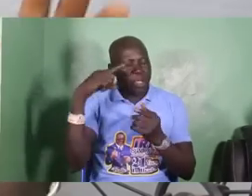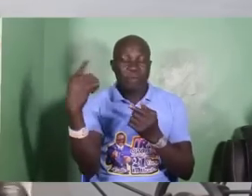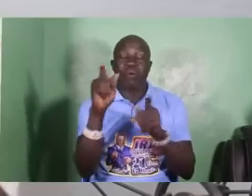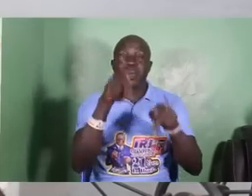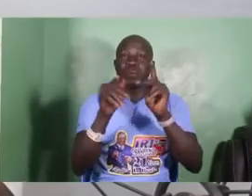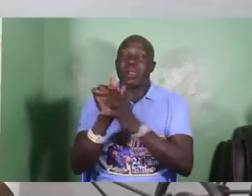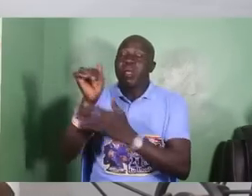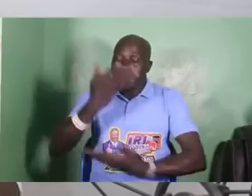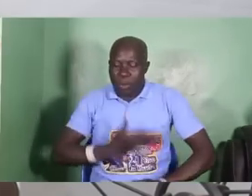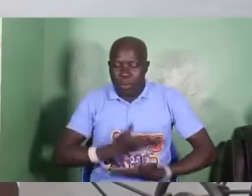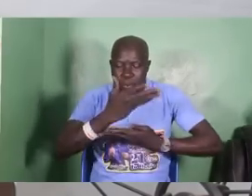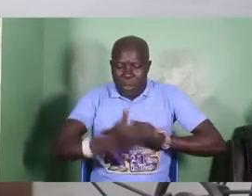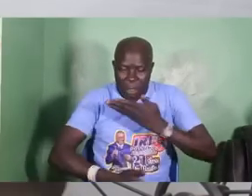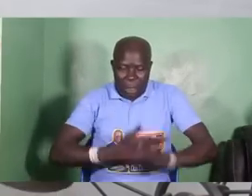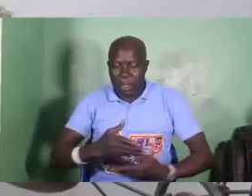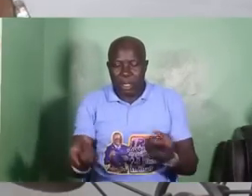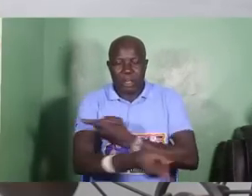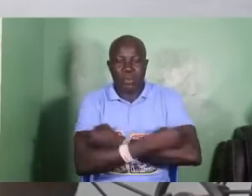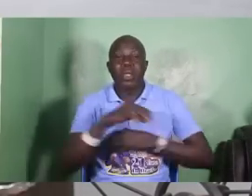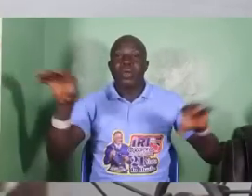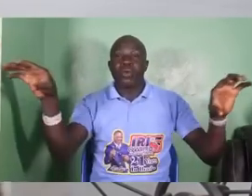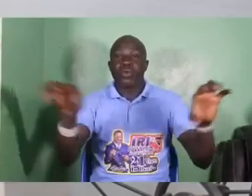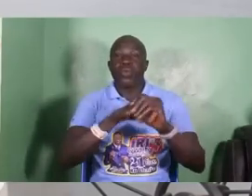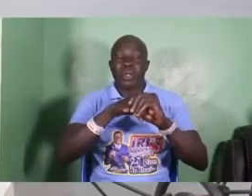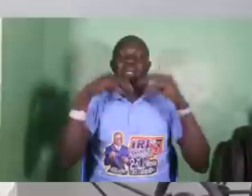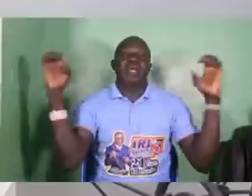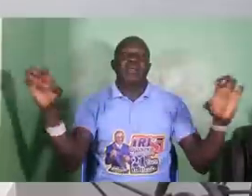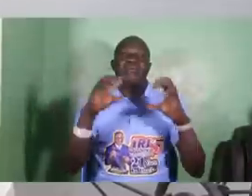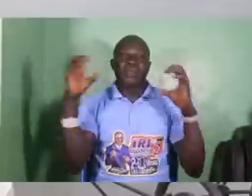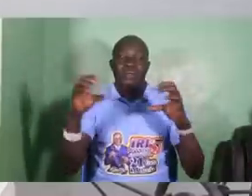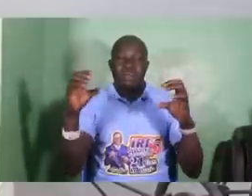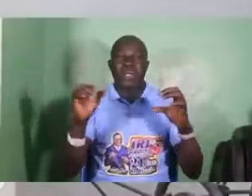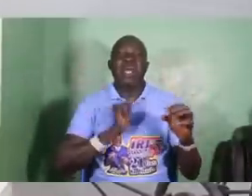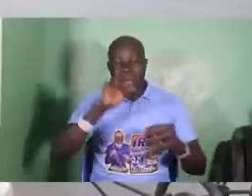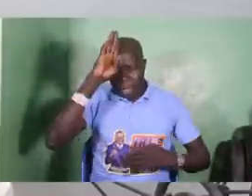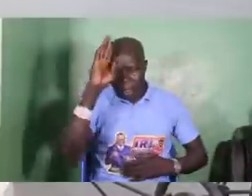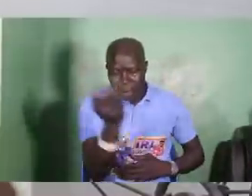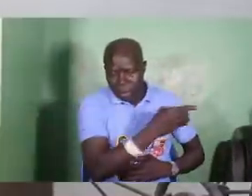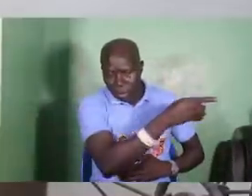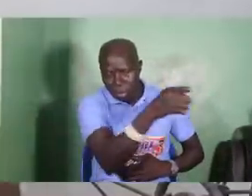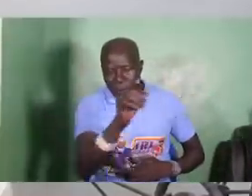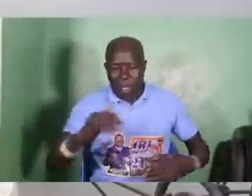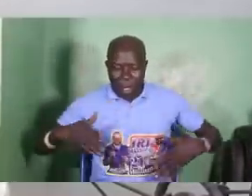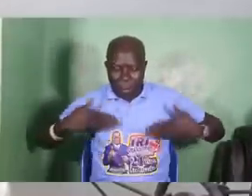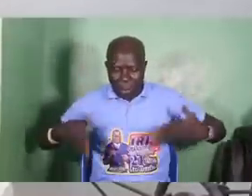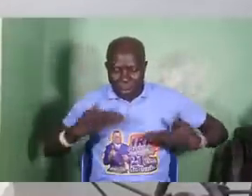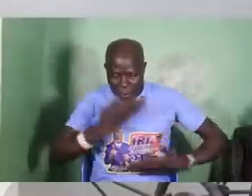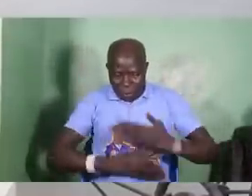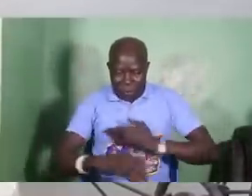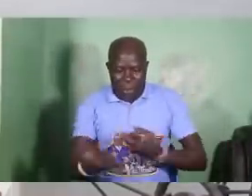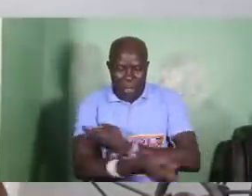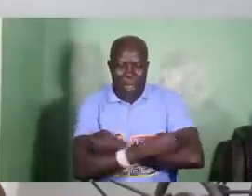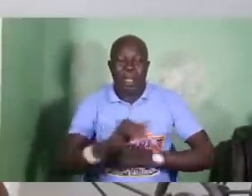I pray for all the celebrants of today, those of you celebrating your wedding anniversary. I greet you. Happy